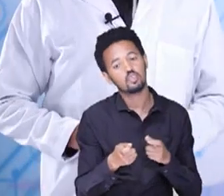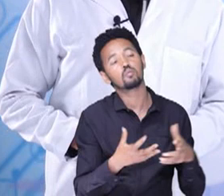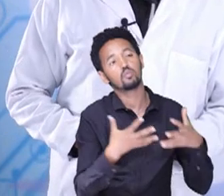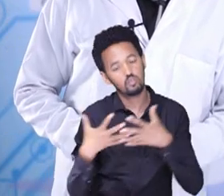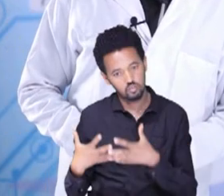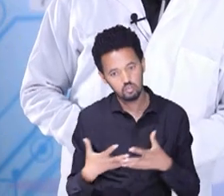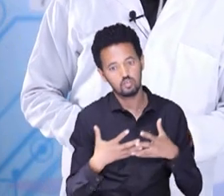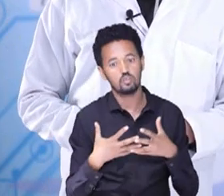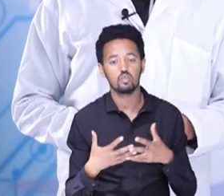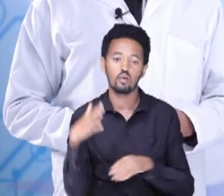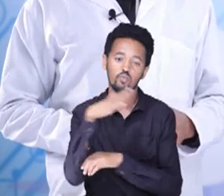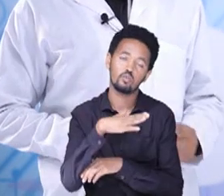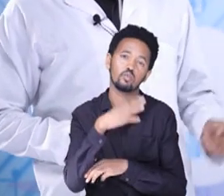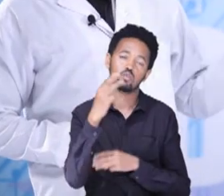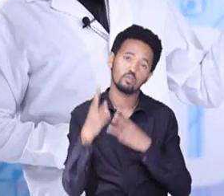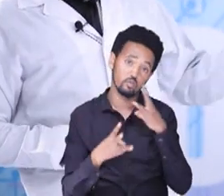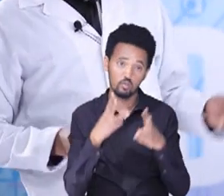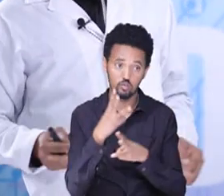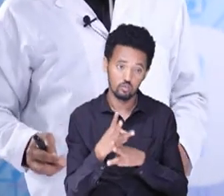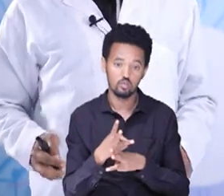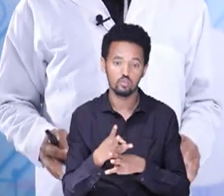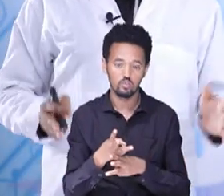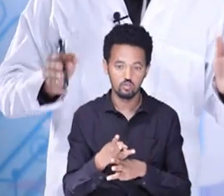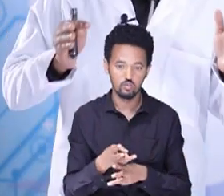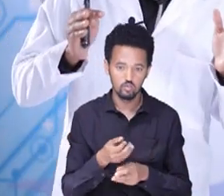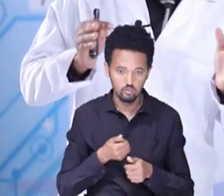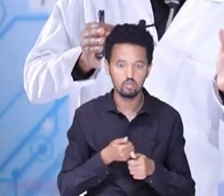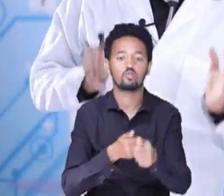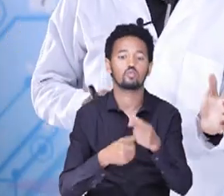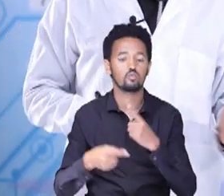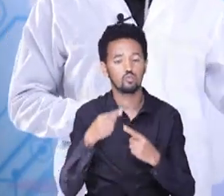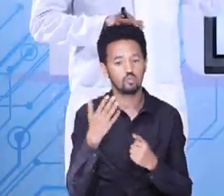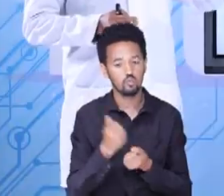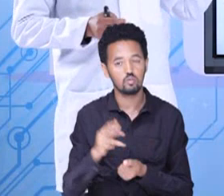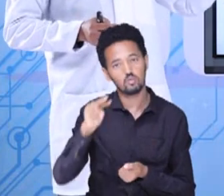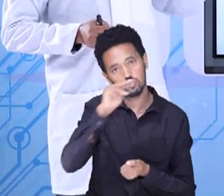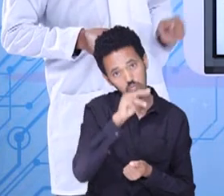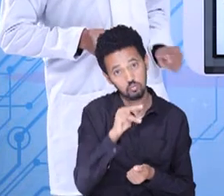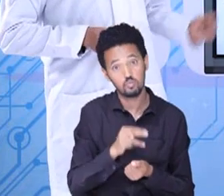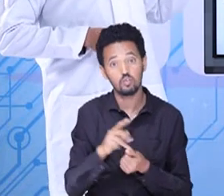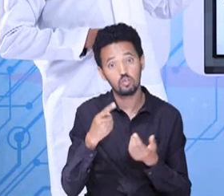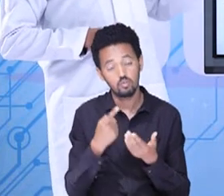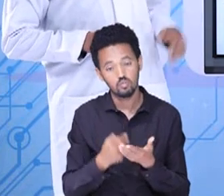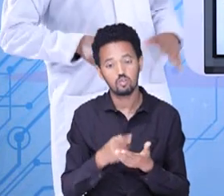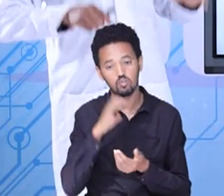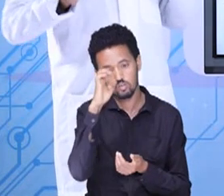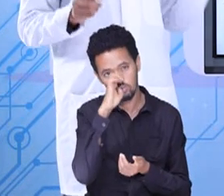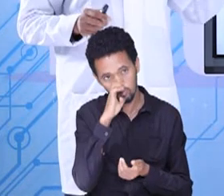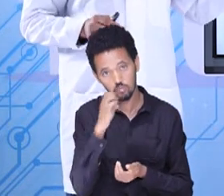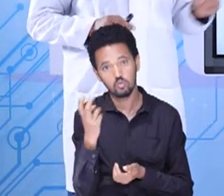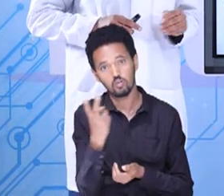Second World War, America influence became powerful in the Middle East. At this time, Ethiopia took